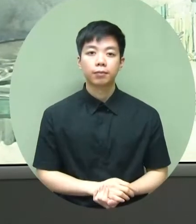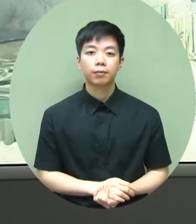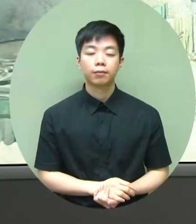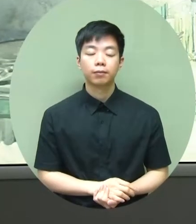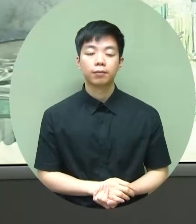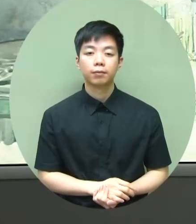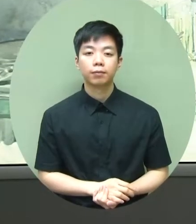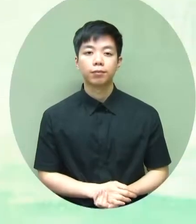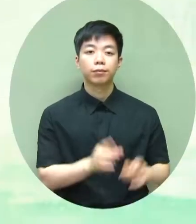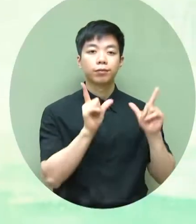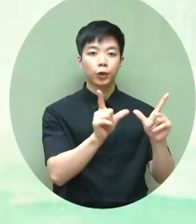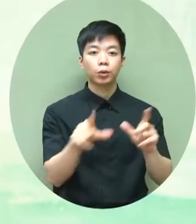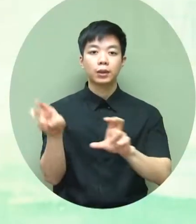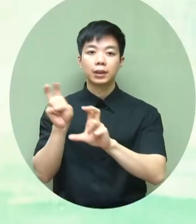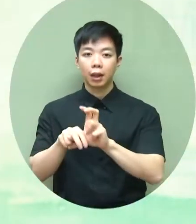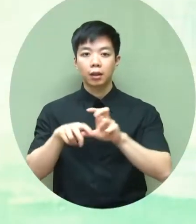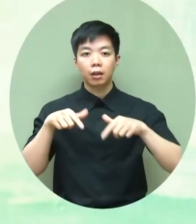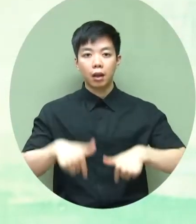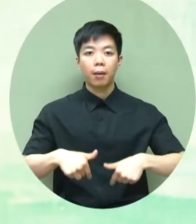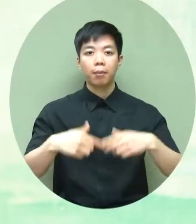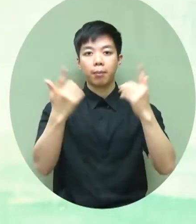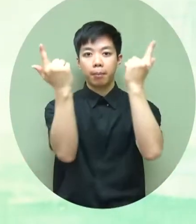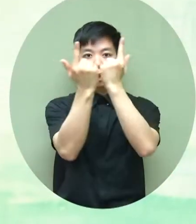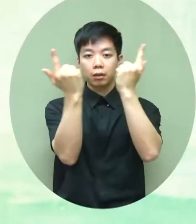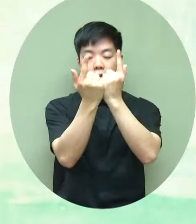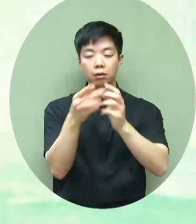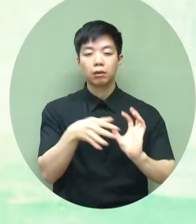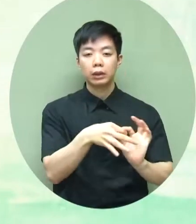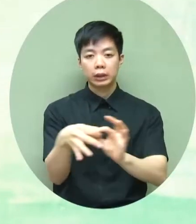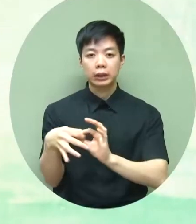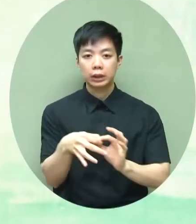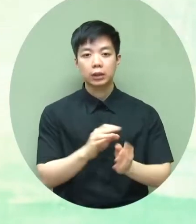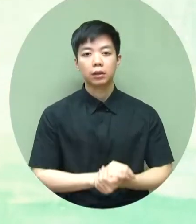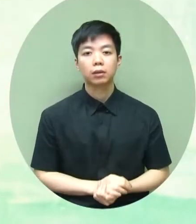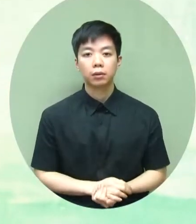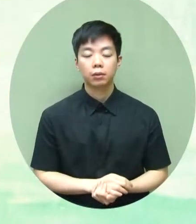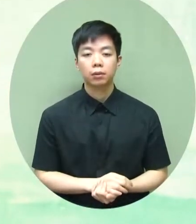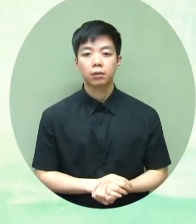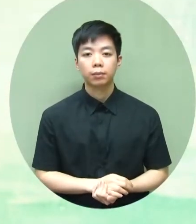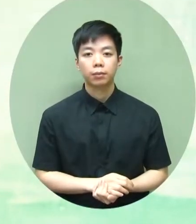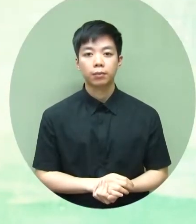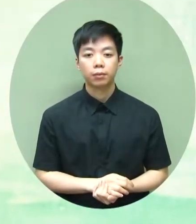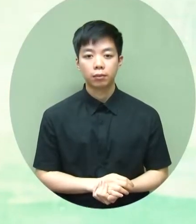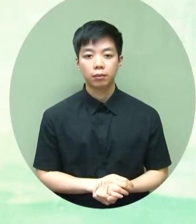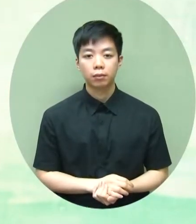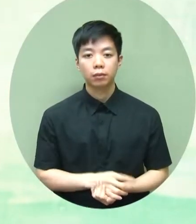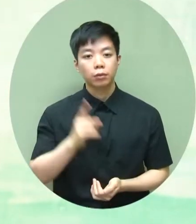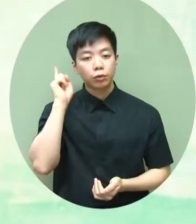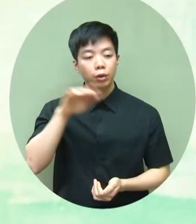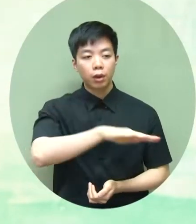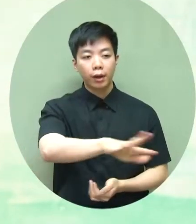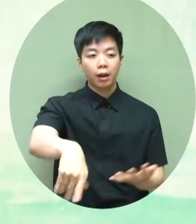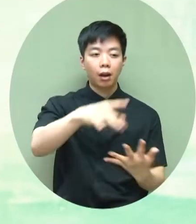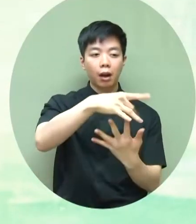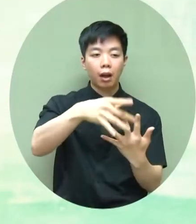So this is a strategic railway. It doesn't only connect the east and west and north and south. More choices